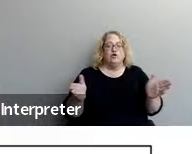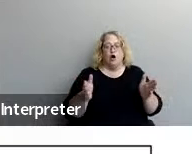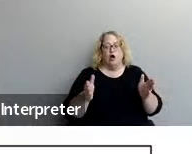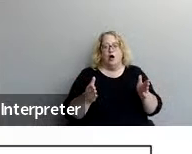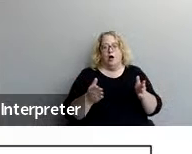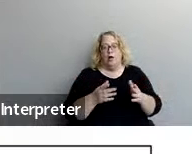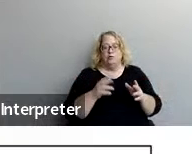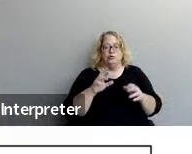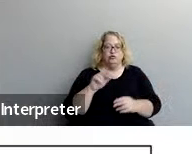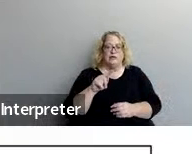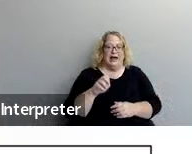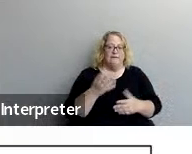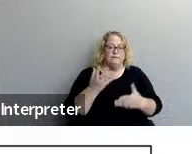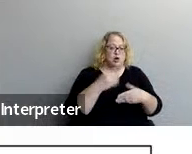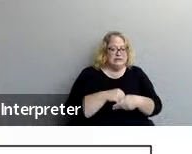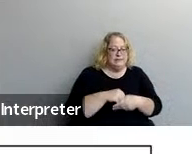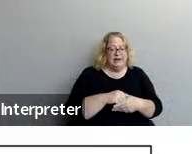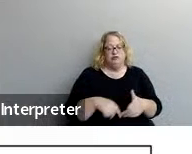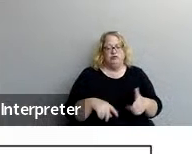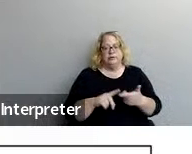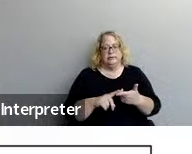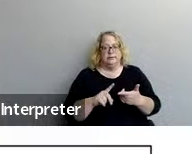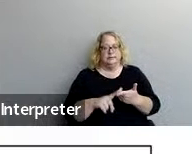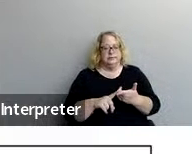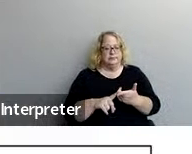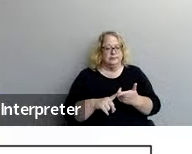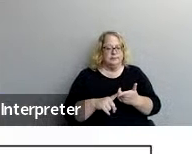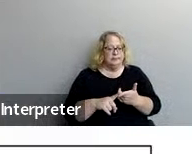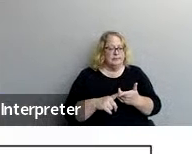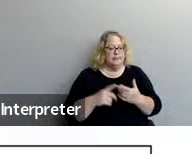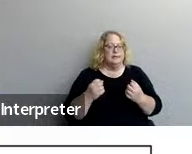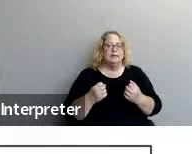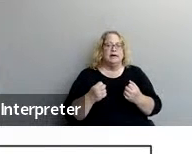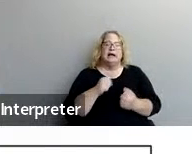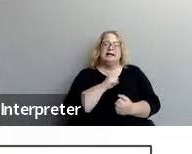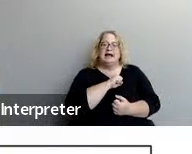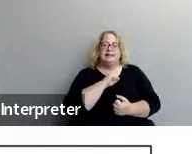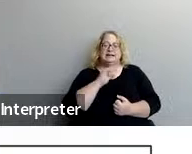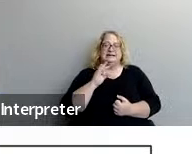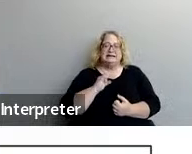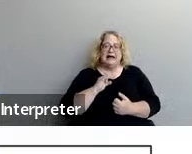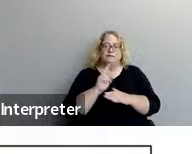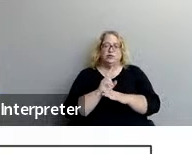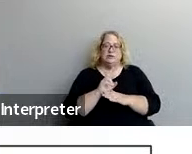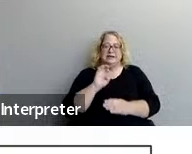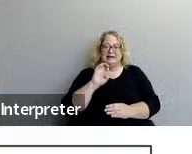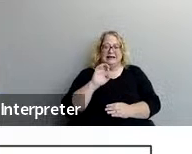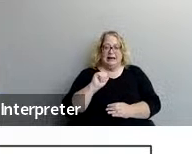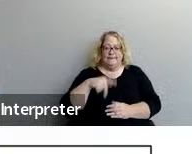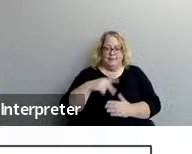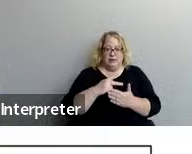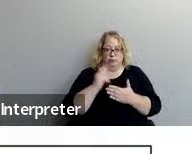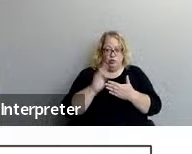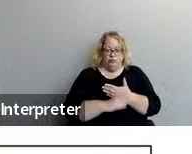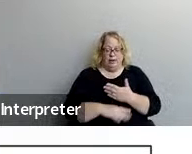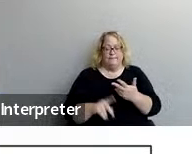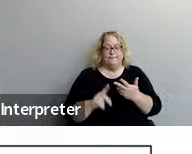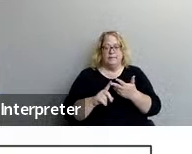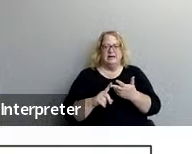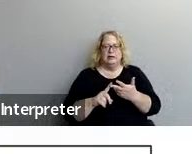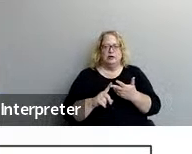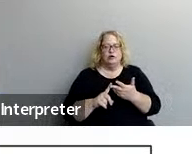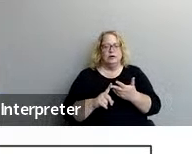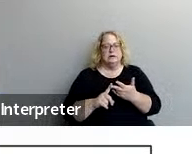in wellness programming. A second is the extent to which our staff utilize the EAP program. And then a third